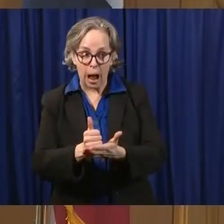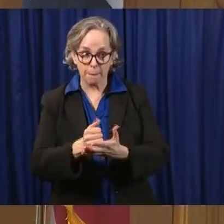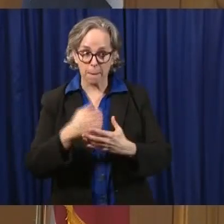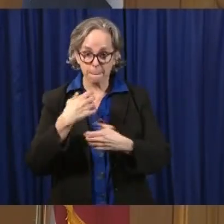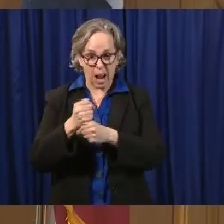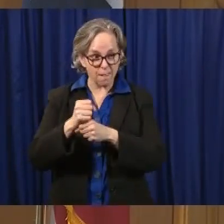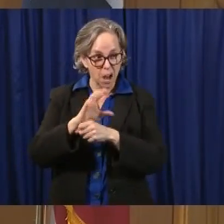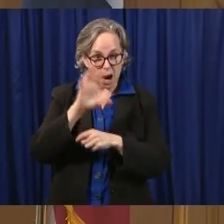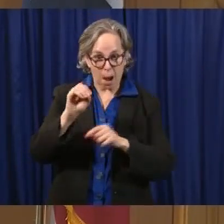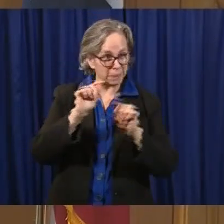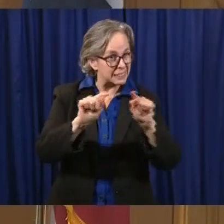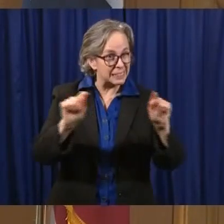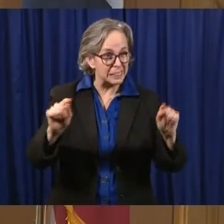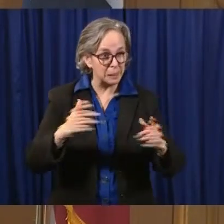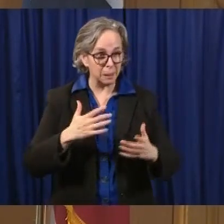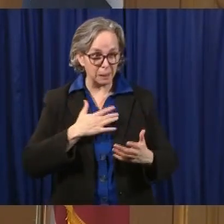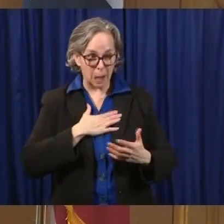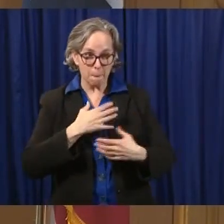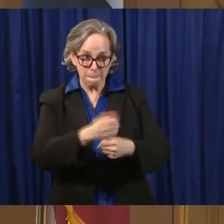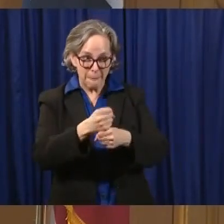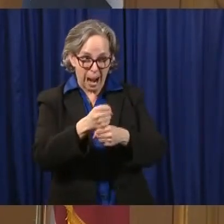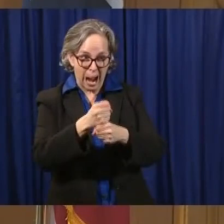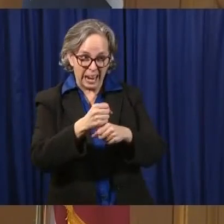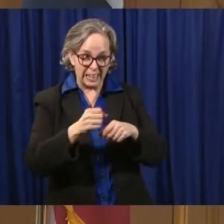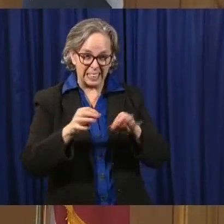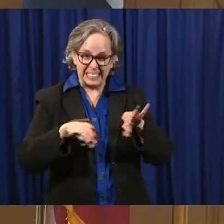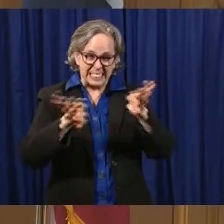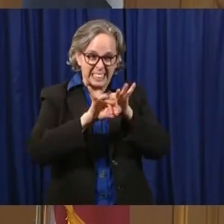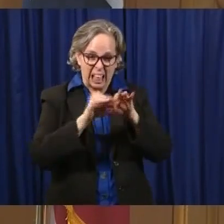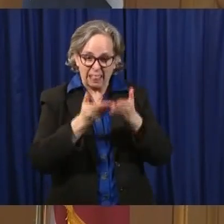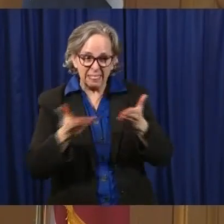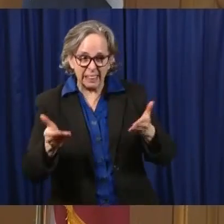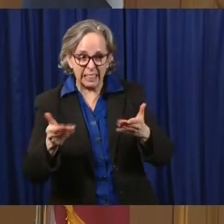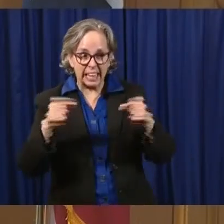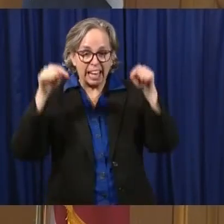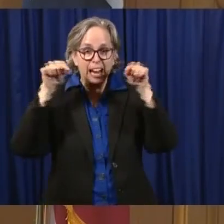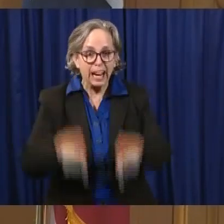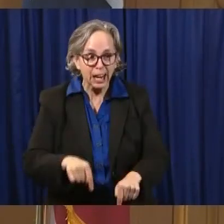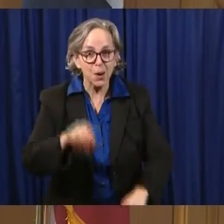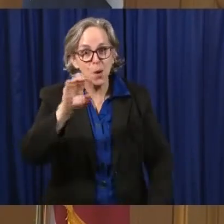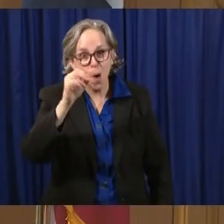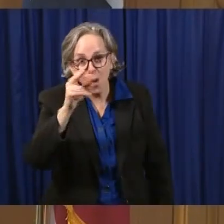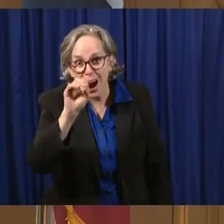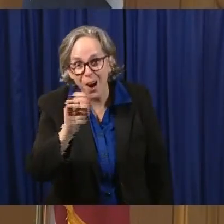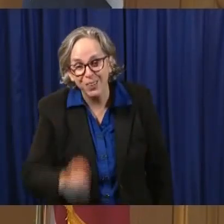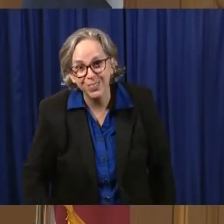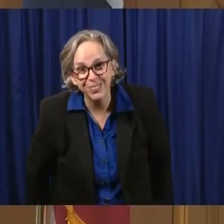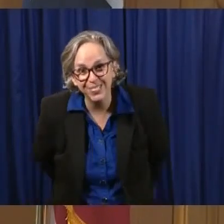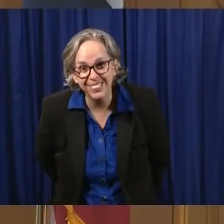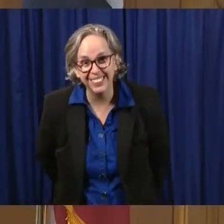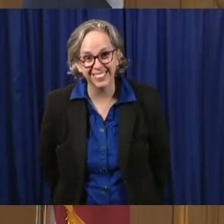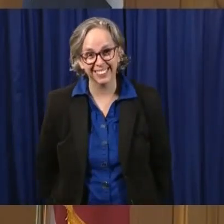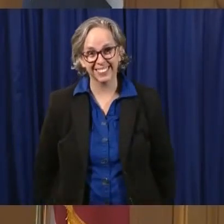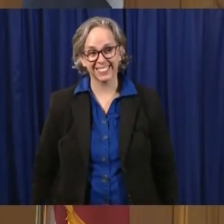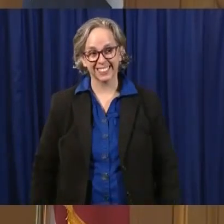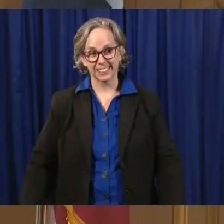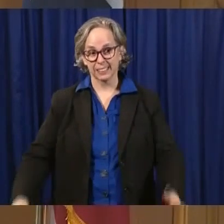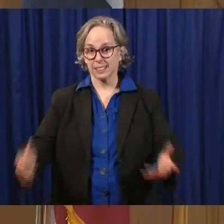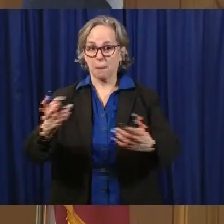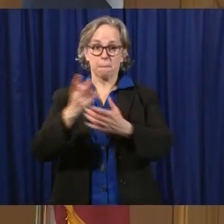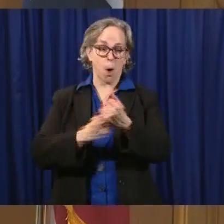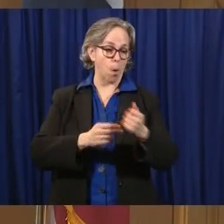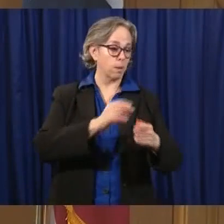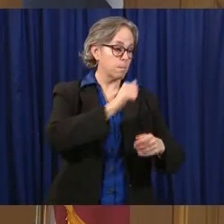manufacturers who are producing essential things in the state of Ohio. So, it's both the private sector and the